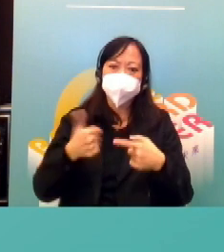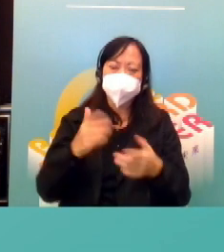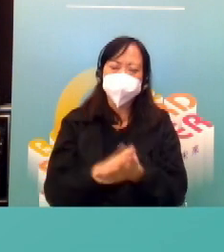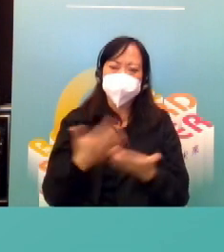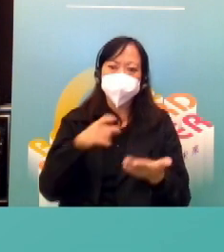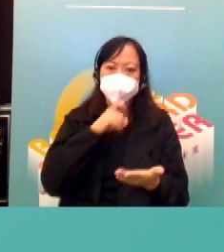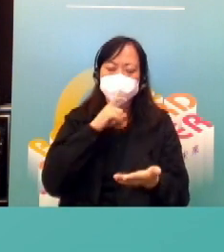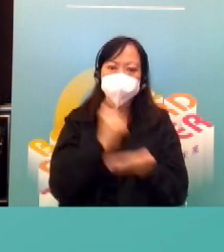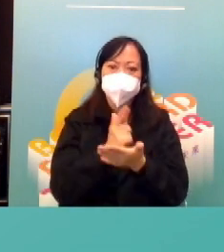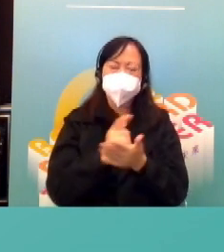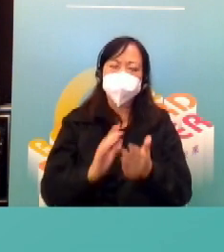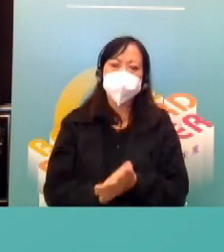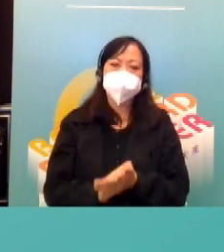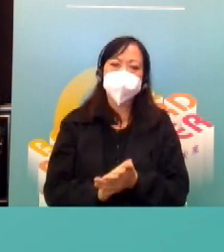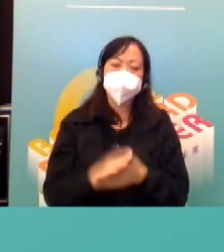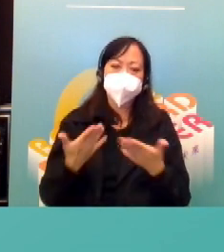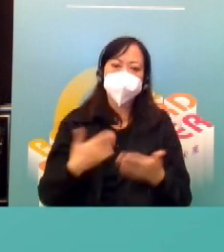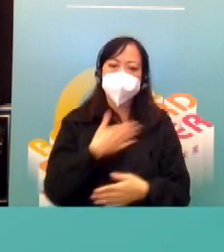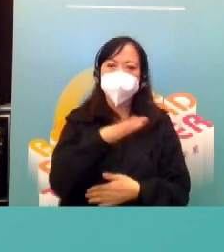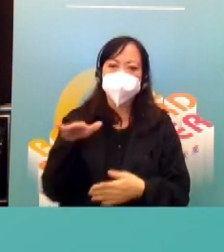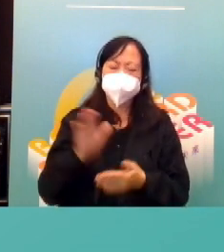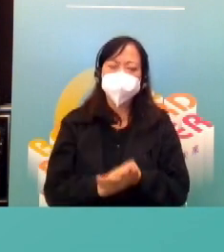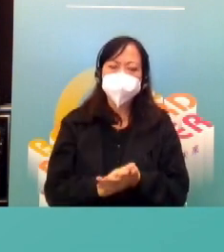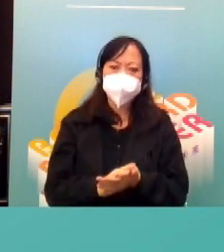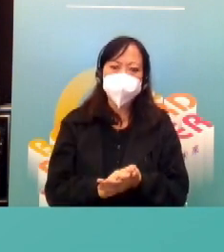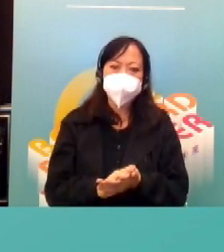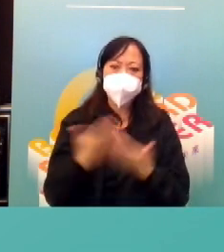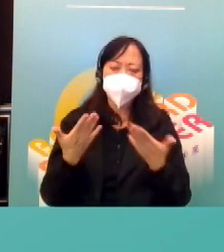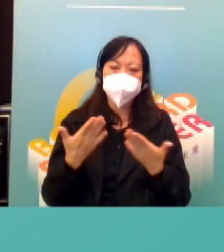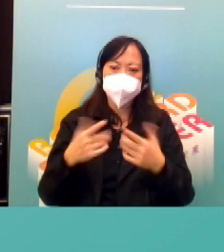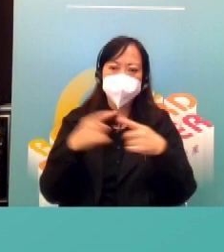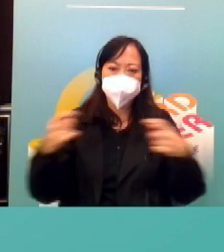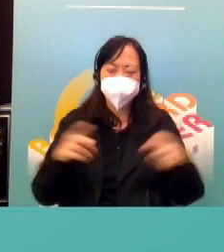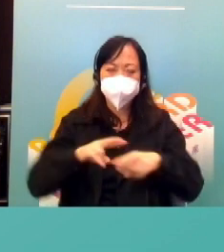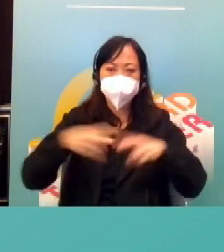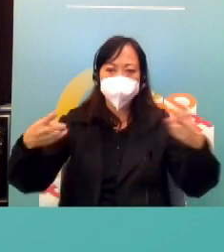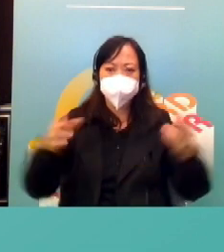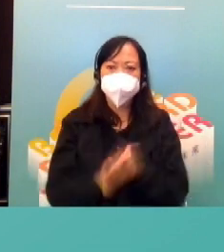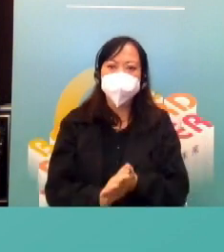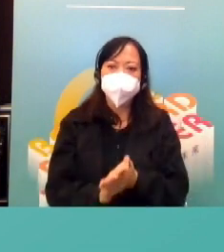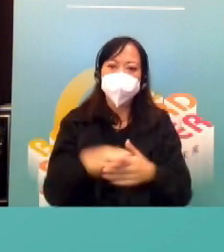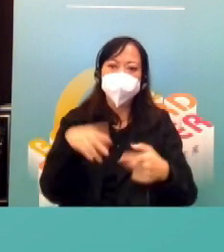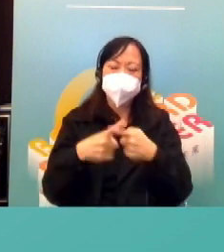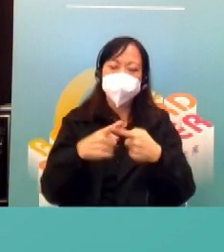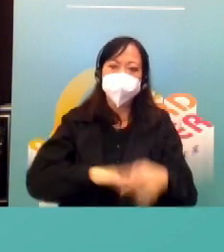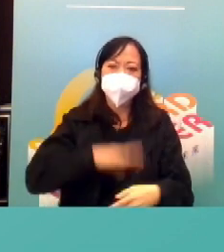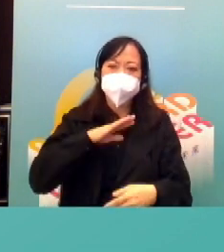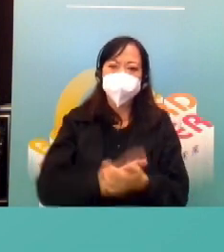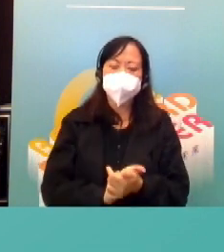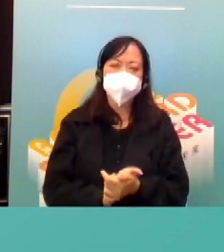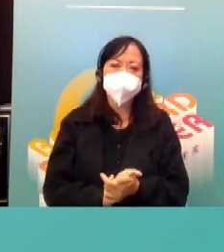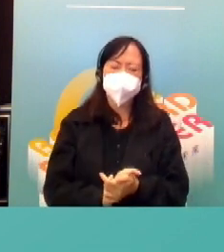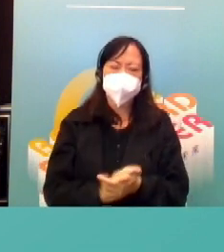very happy with the way the market in the UK has developed. And then now we have looking to take this approach to other markets as